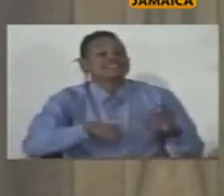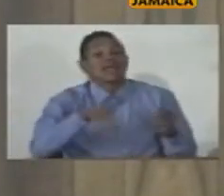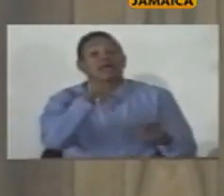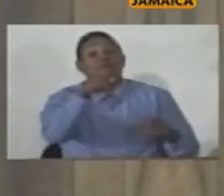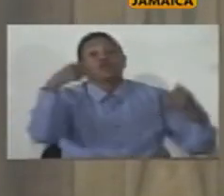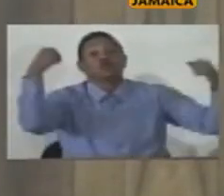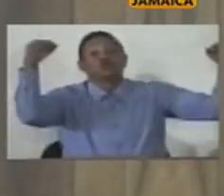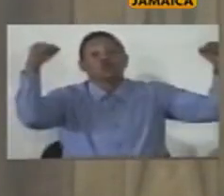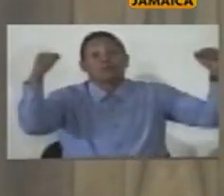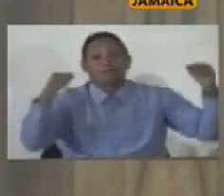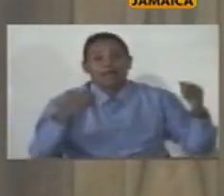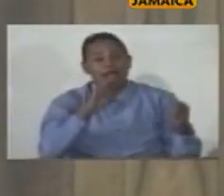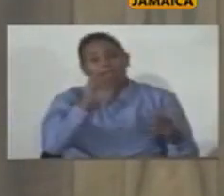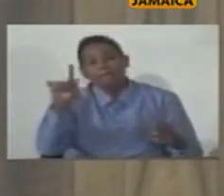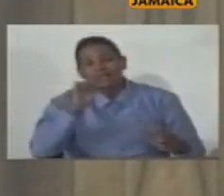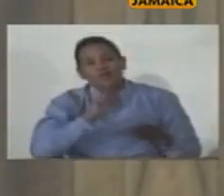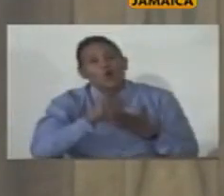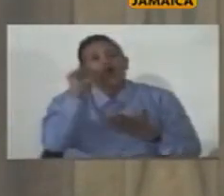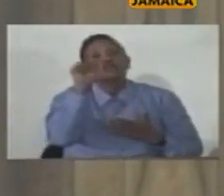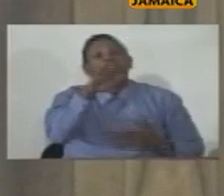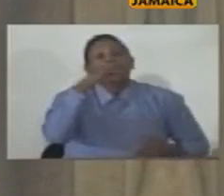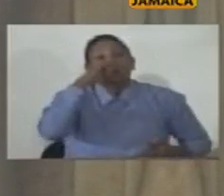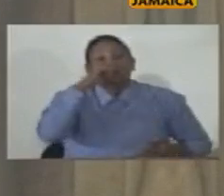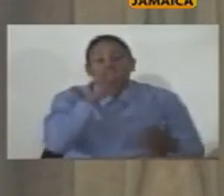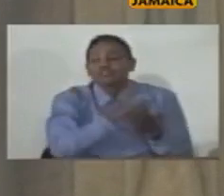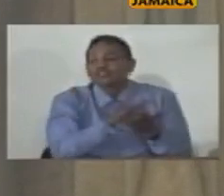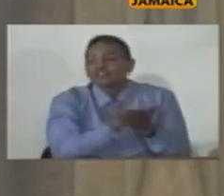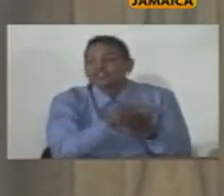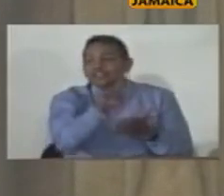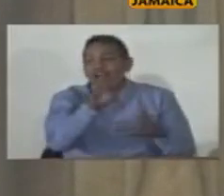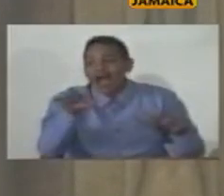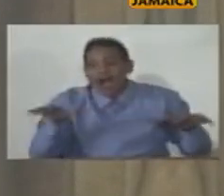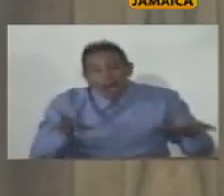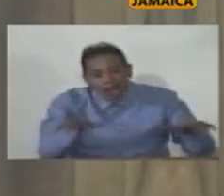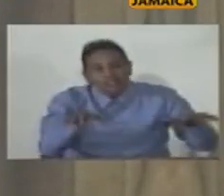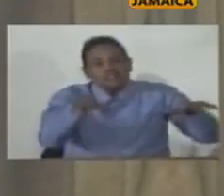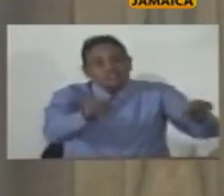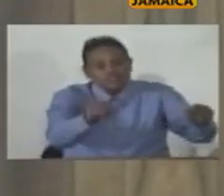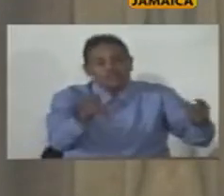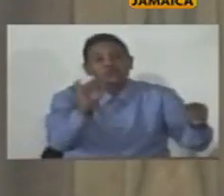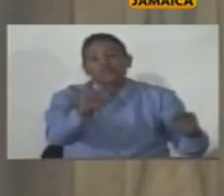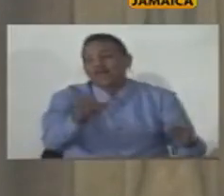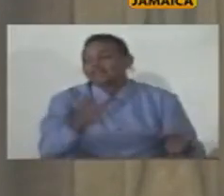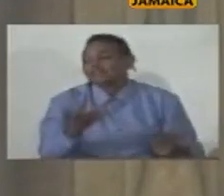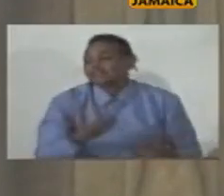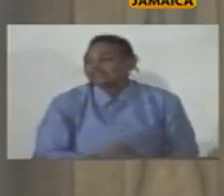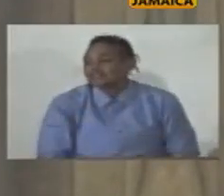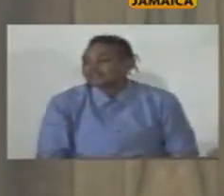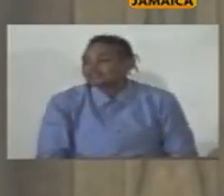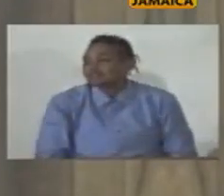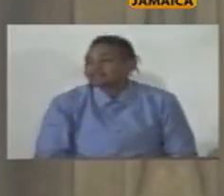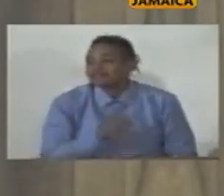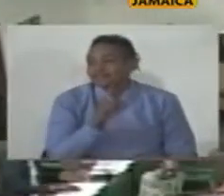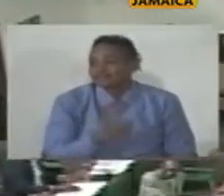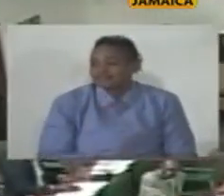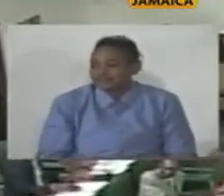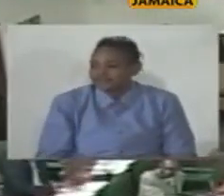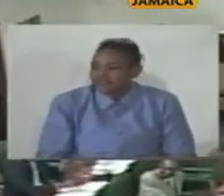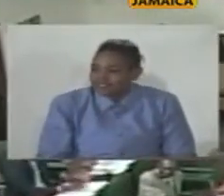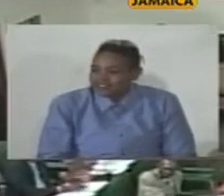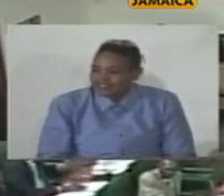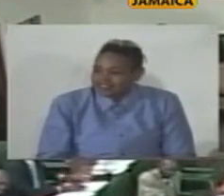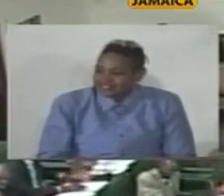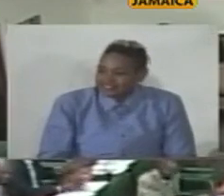bill or send your picnic to school. Action to that. One love, one Jamaica. God bless.